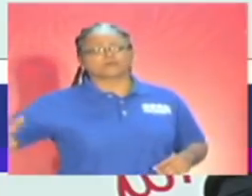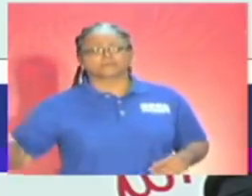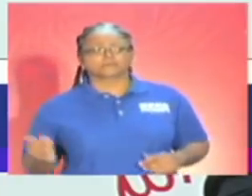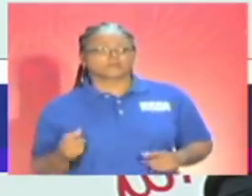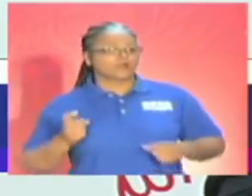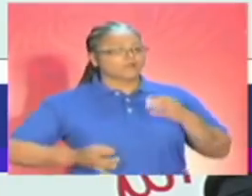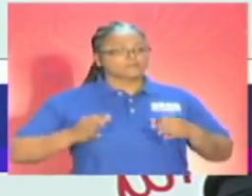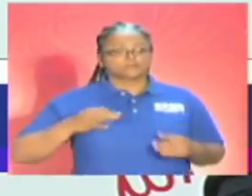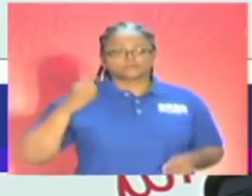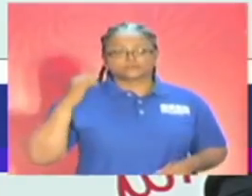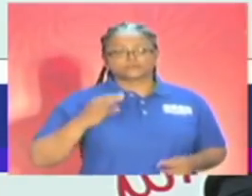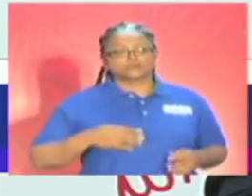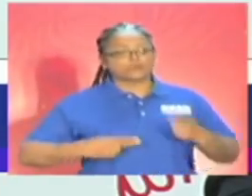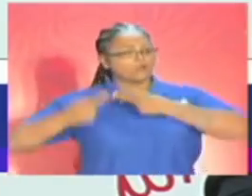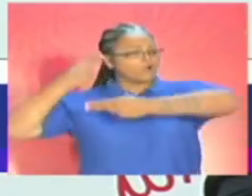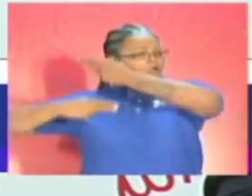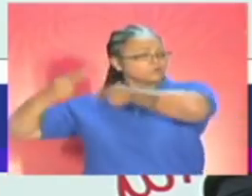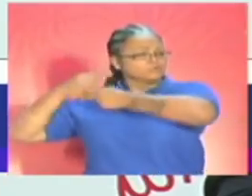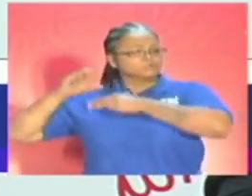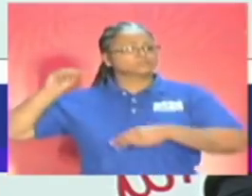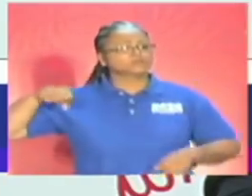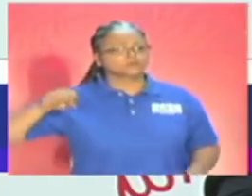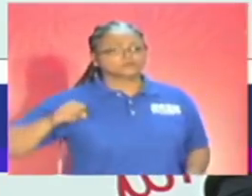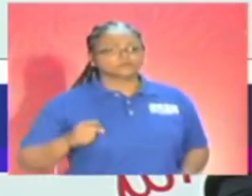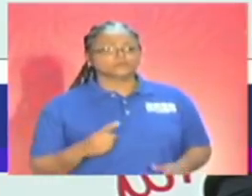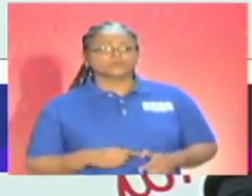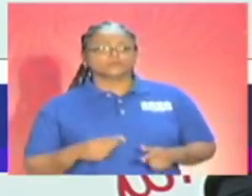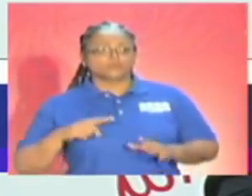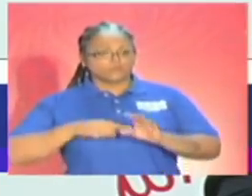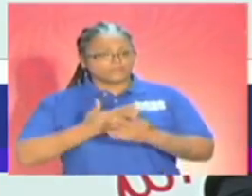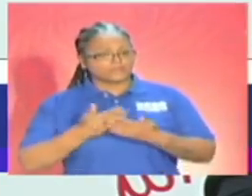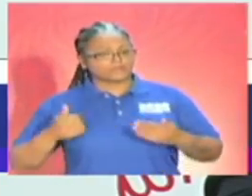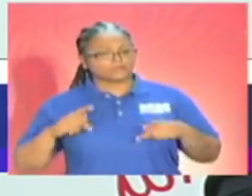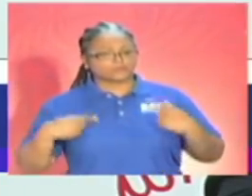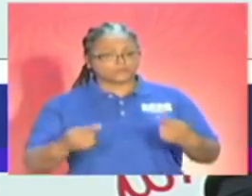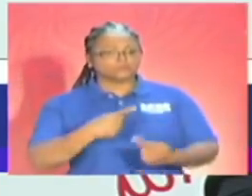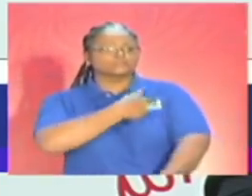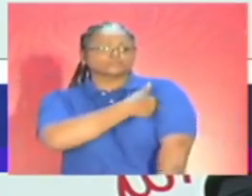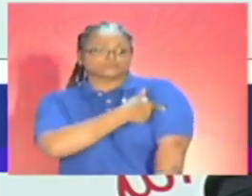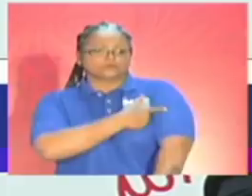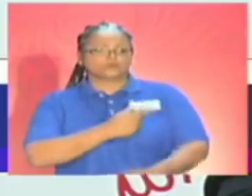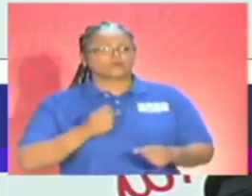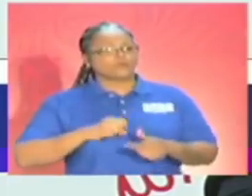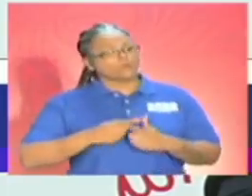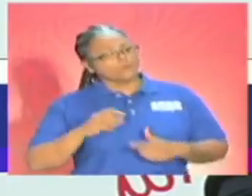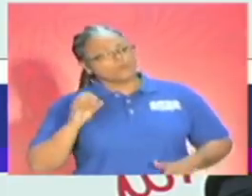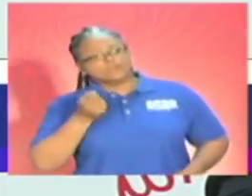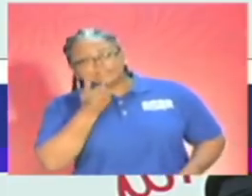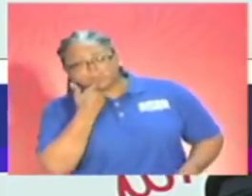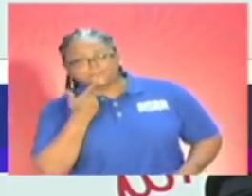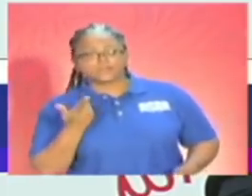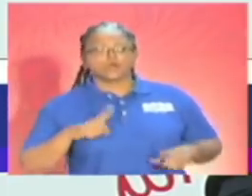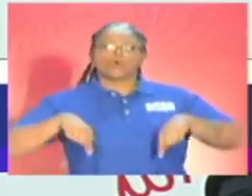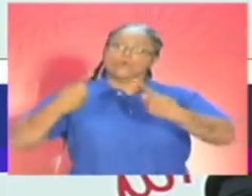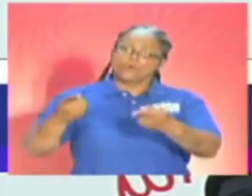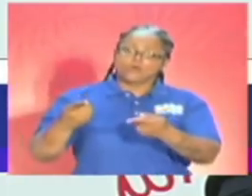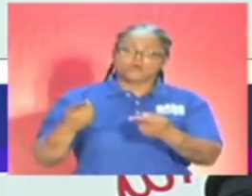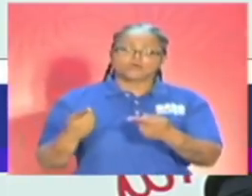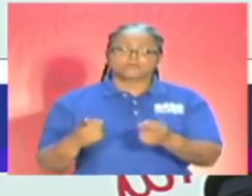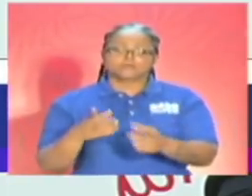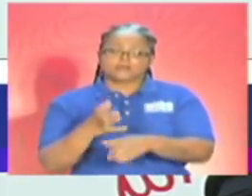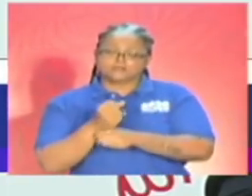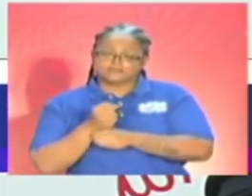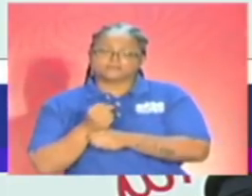like if you, before you go and take some medications, getting the advice, and also there's no harm in giving